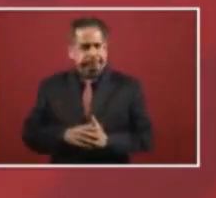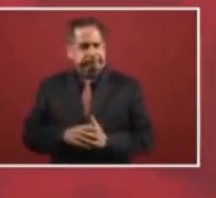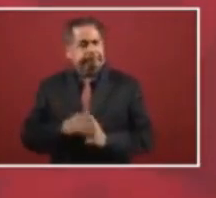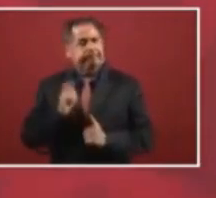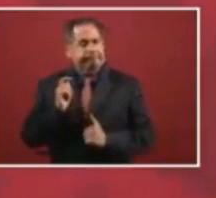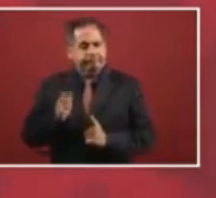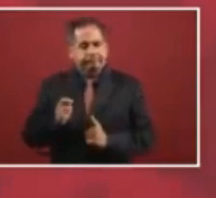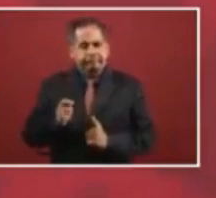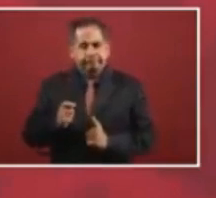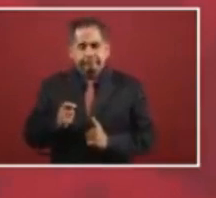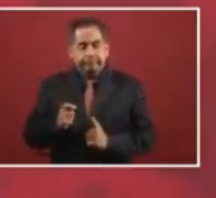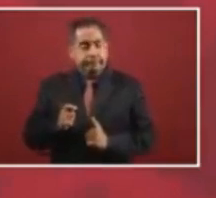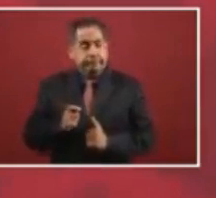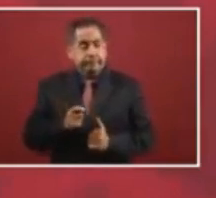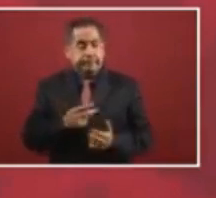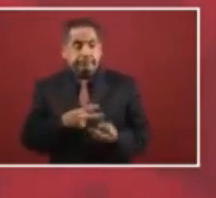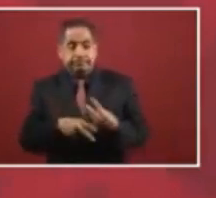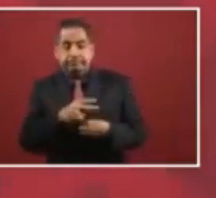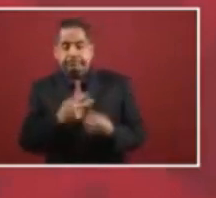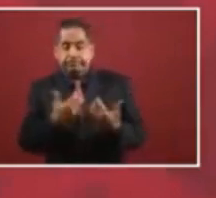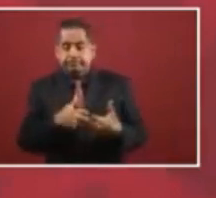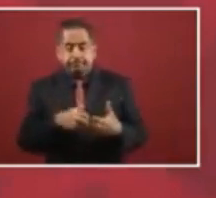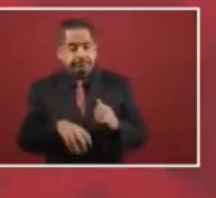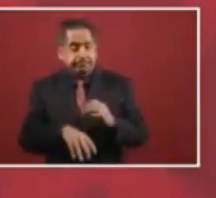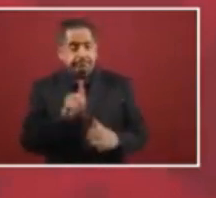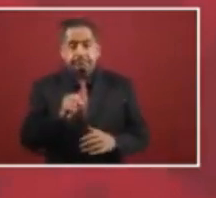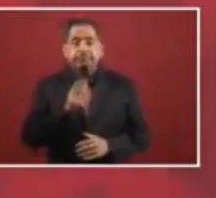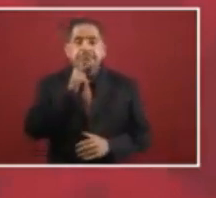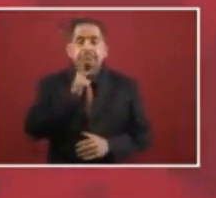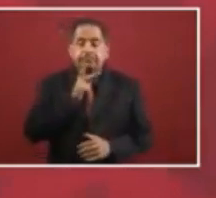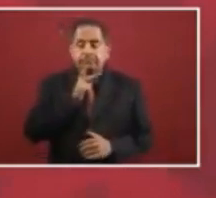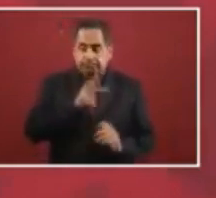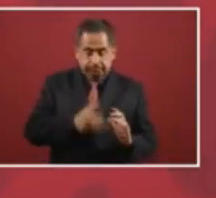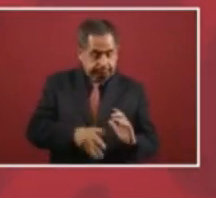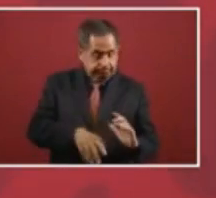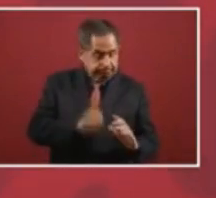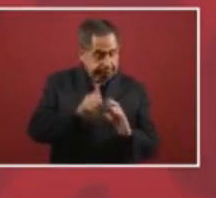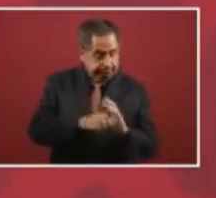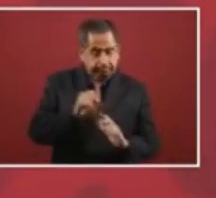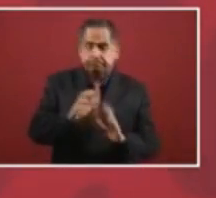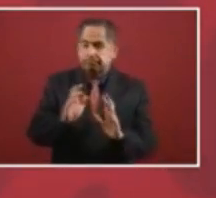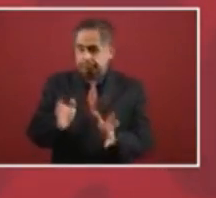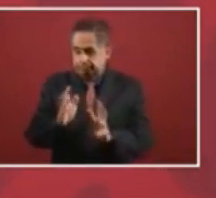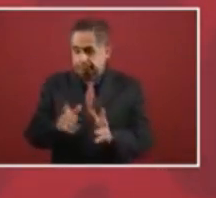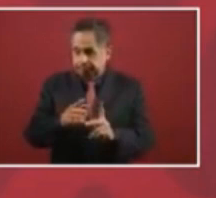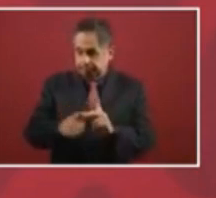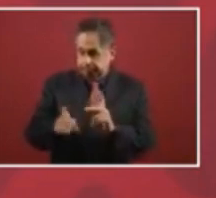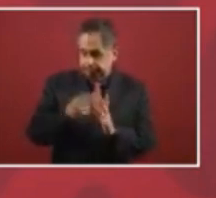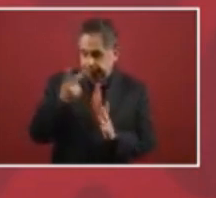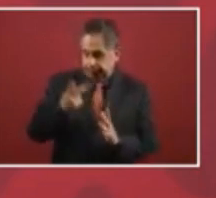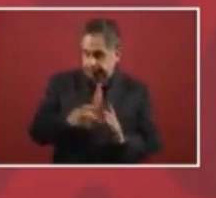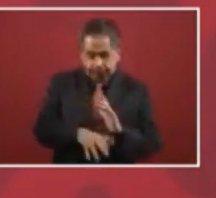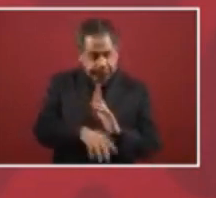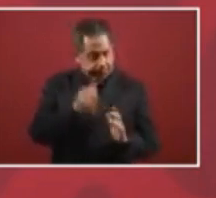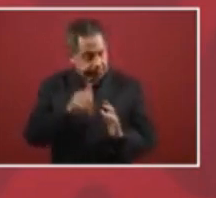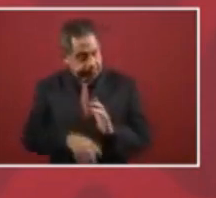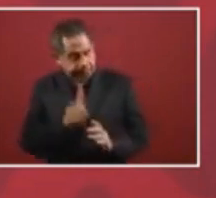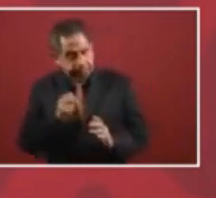important to recover the production of petroleum like we're doing.